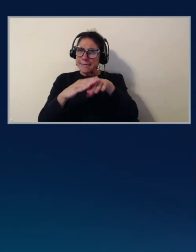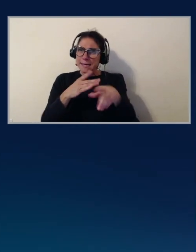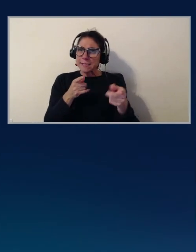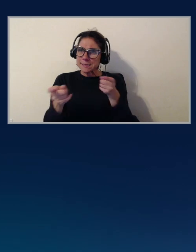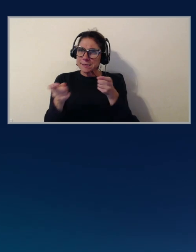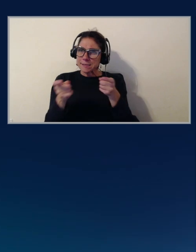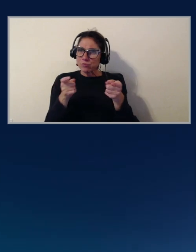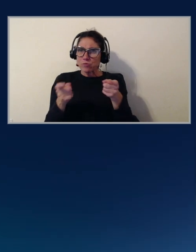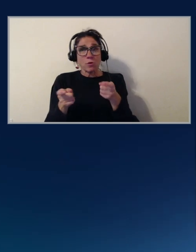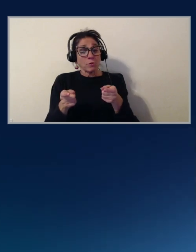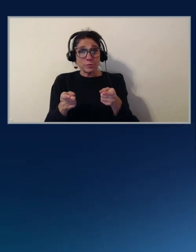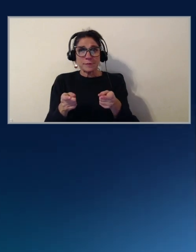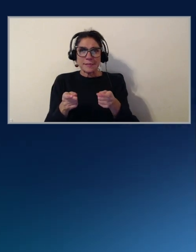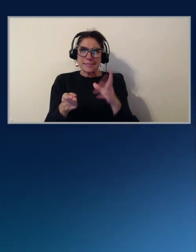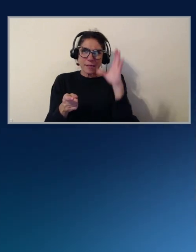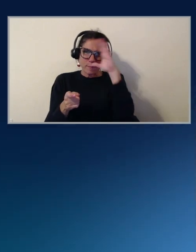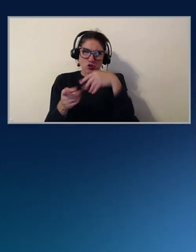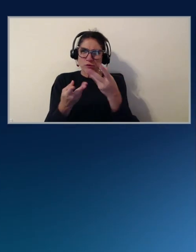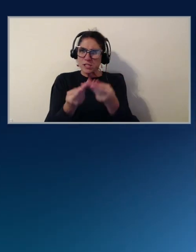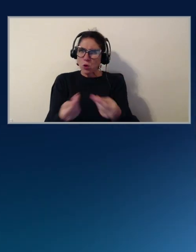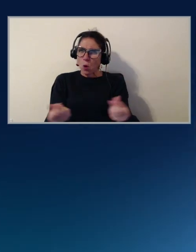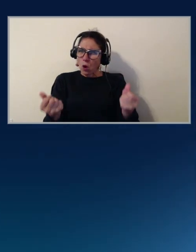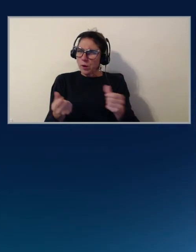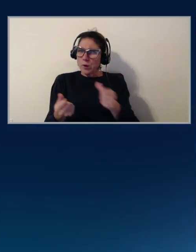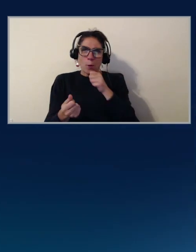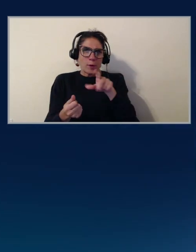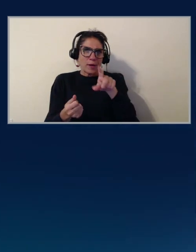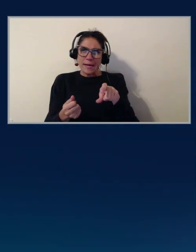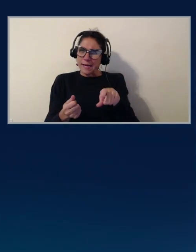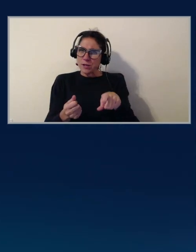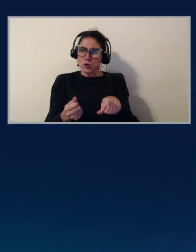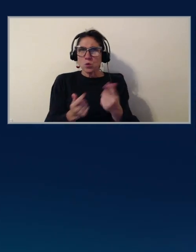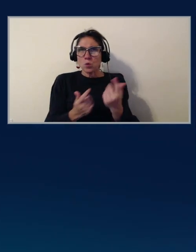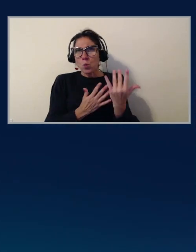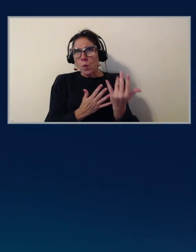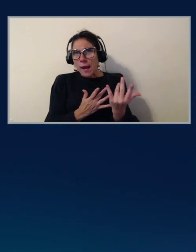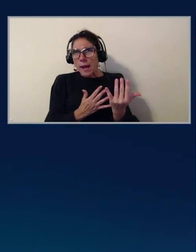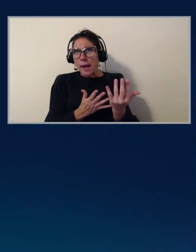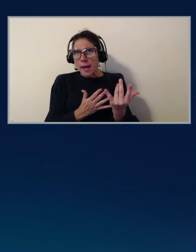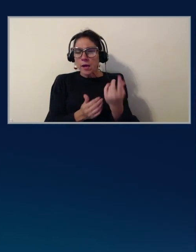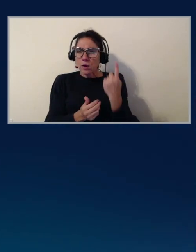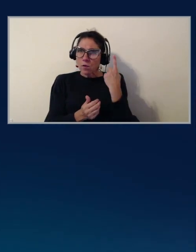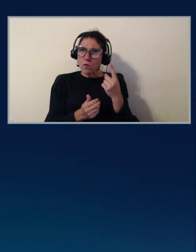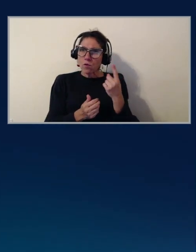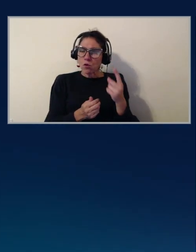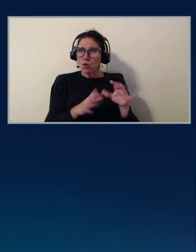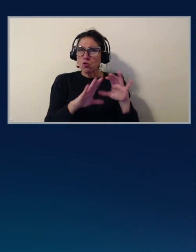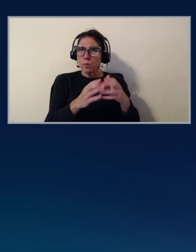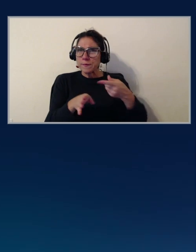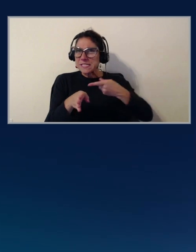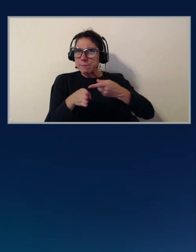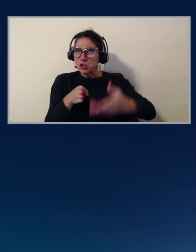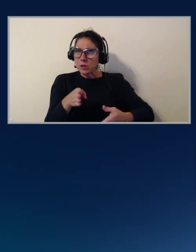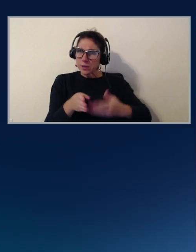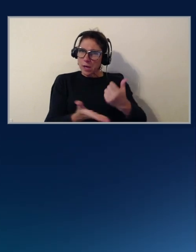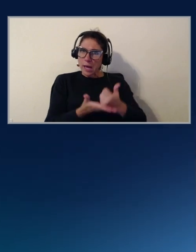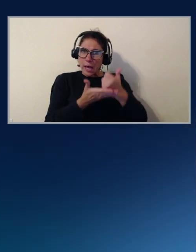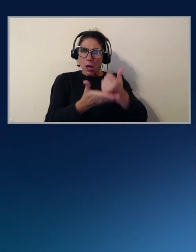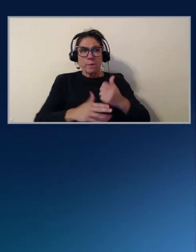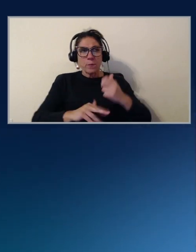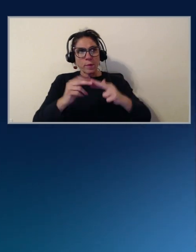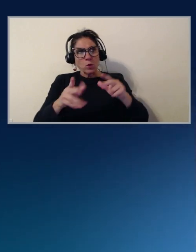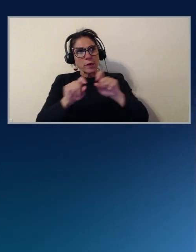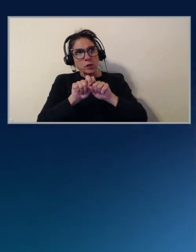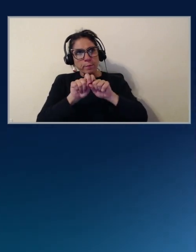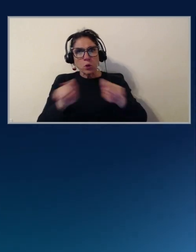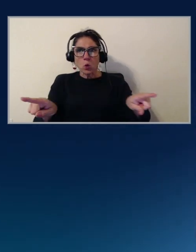it takes the mystery out of it. You don't need to go and wait for a group of specialist individuals to go help you build and deploy.